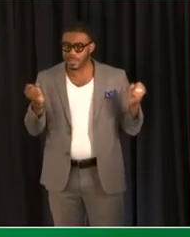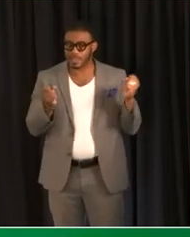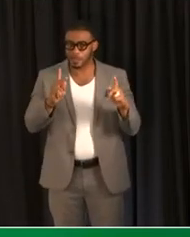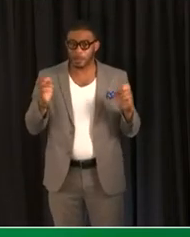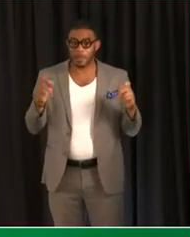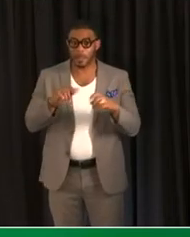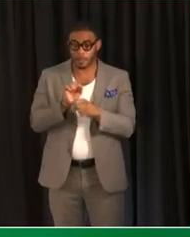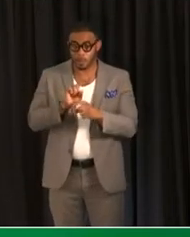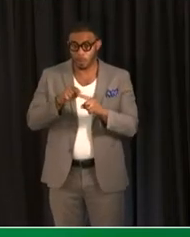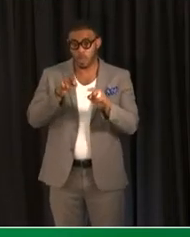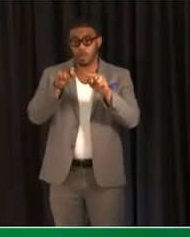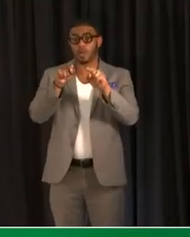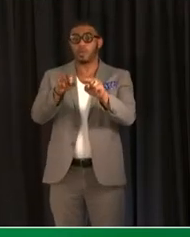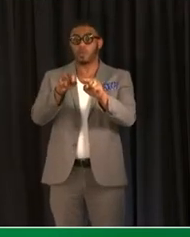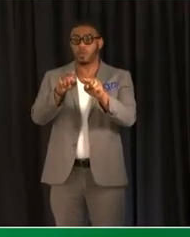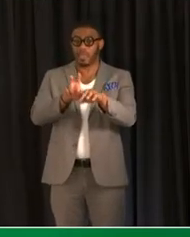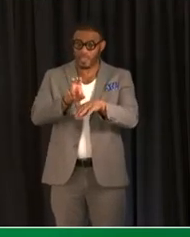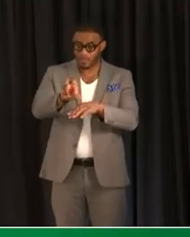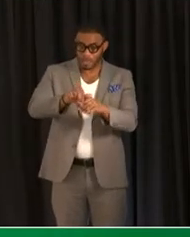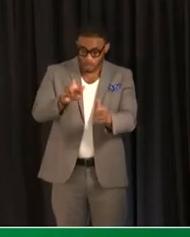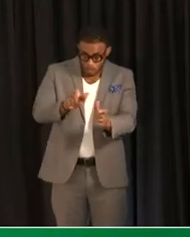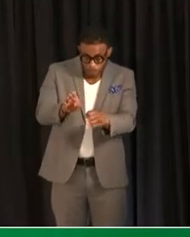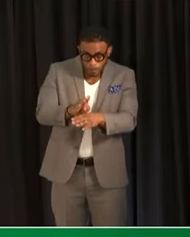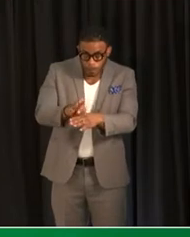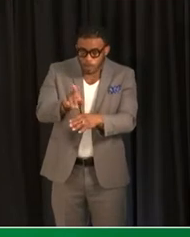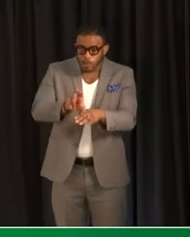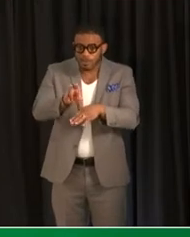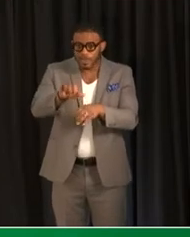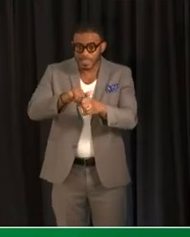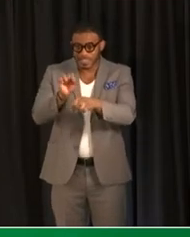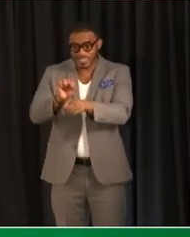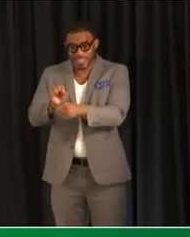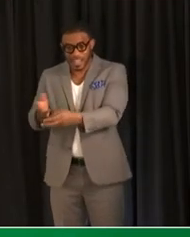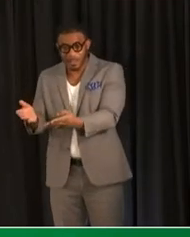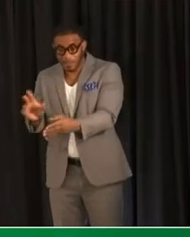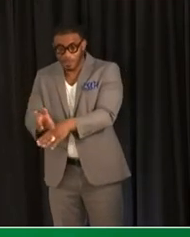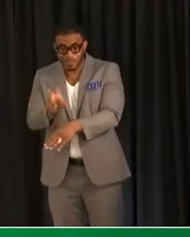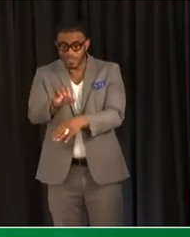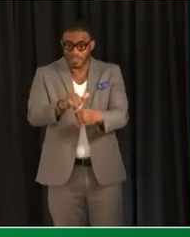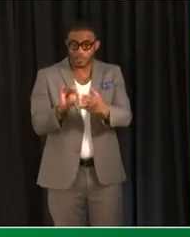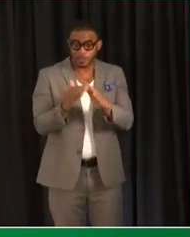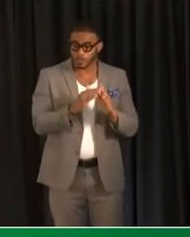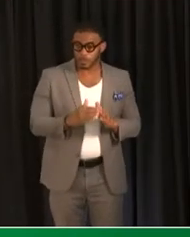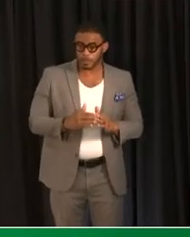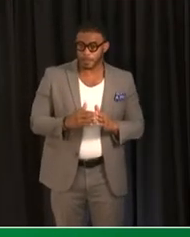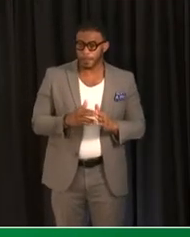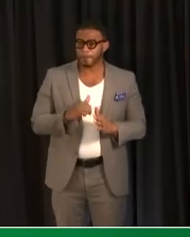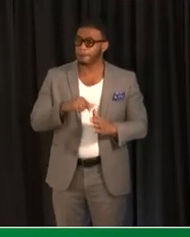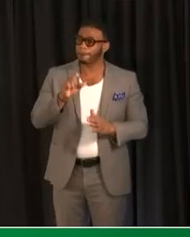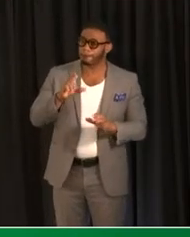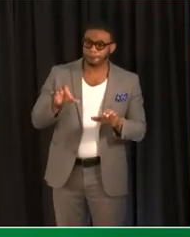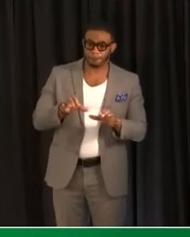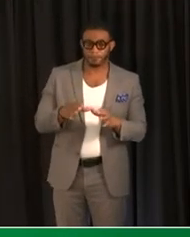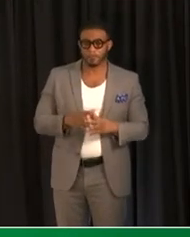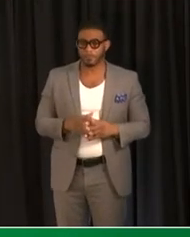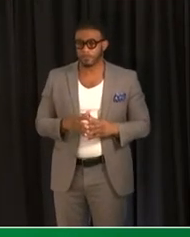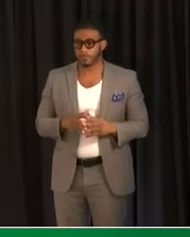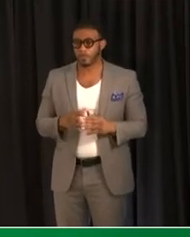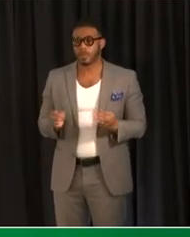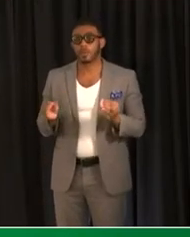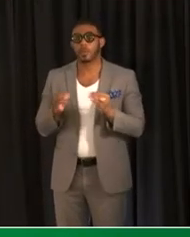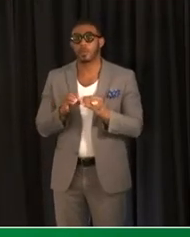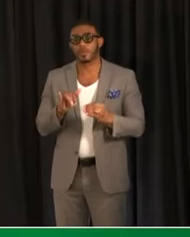people back to work. And so when you invest in a small business, you're investing in jobs, you're investing in community, and we have to